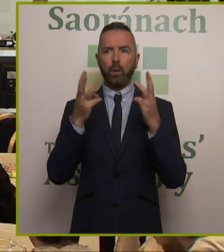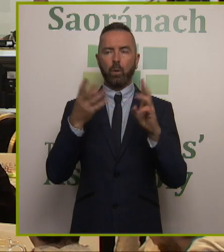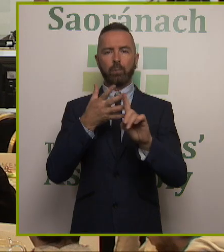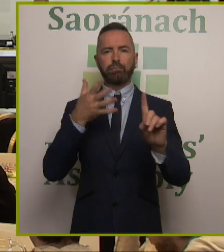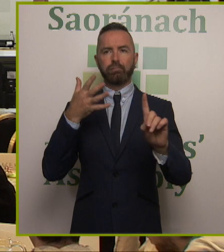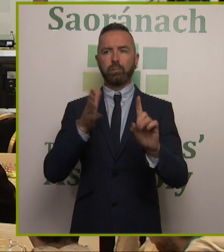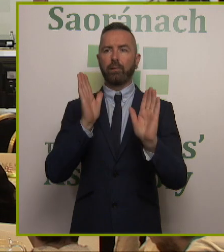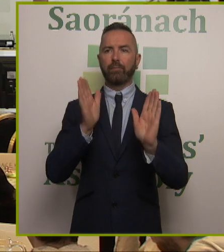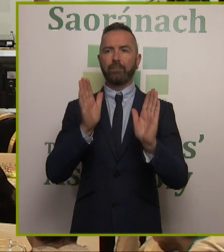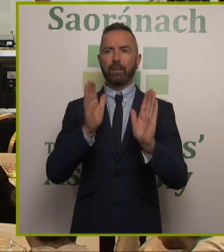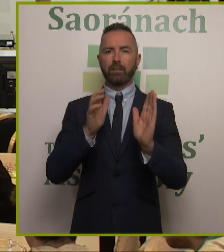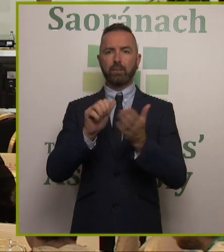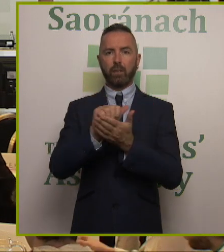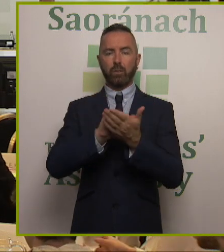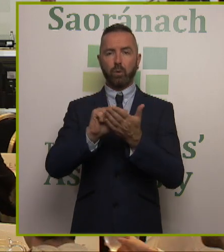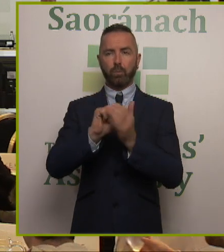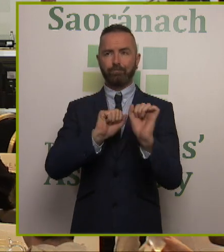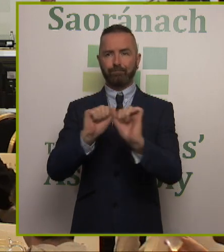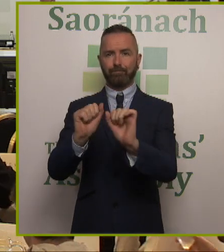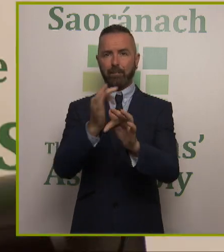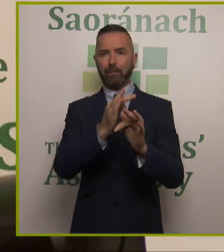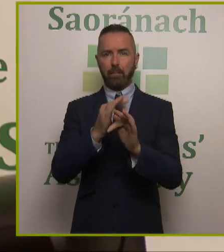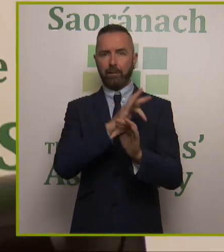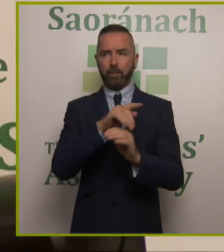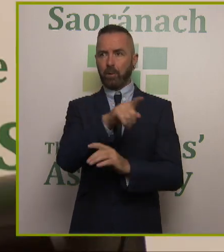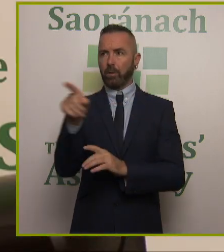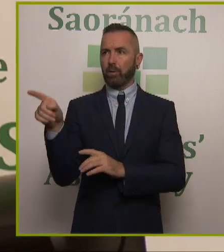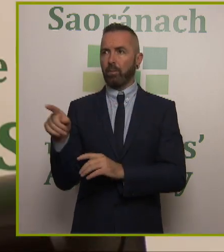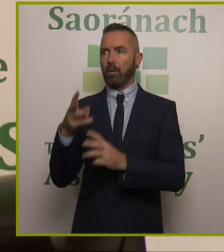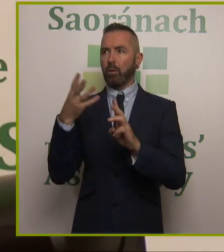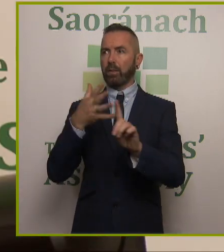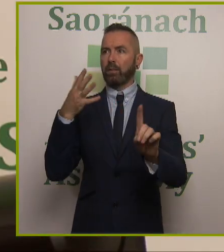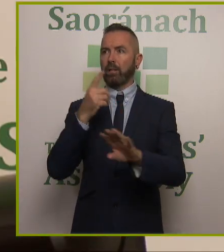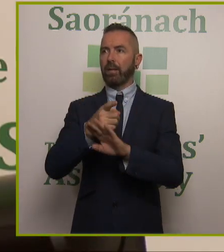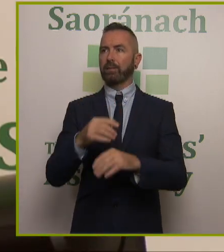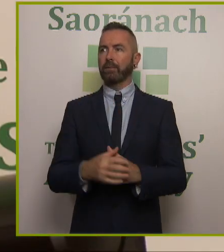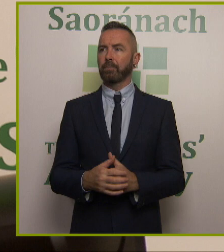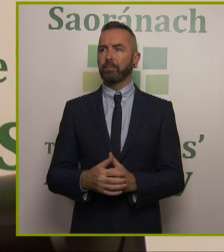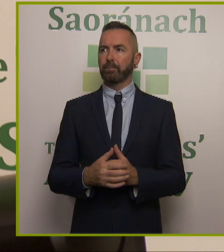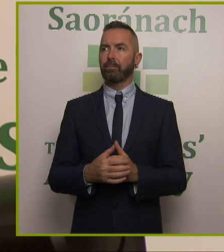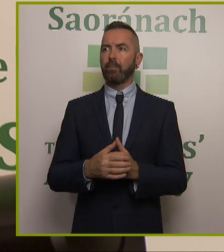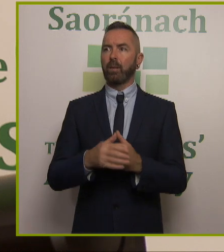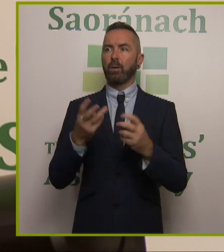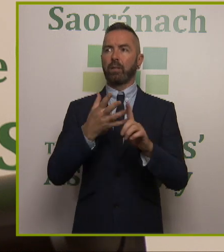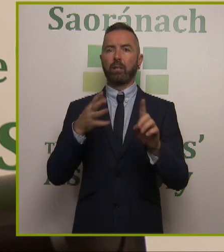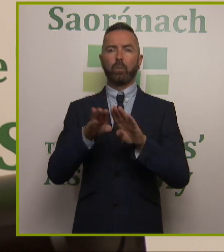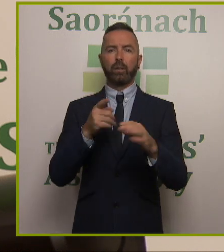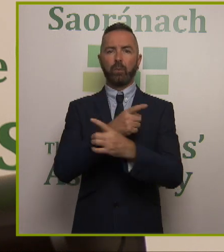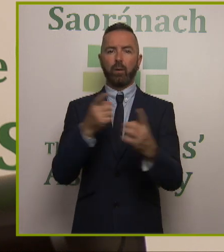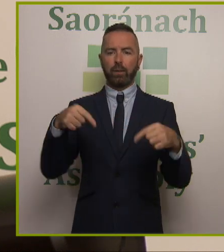our condolences to his family from the Citizens' Assembly, but just want to acknowledge that with everybody here